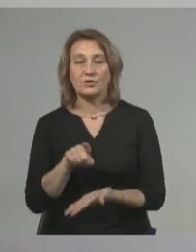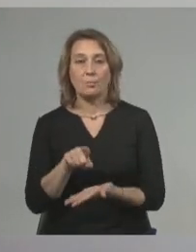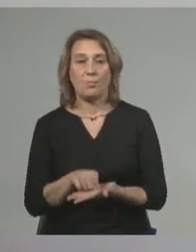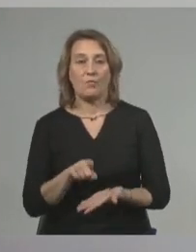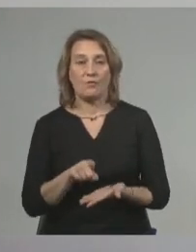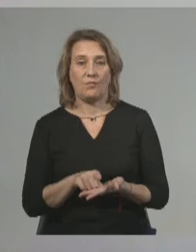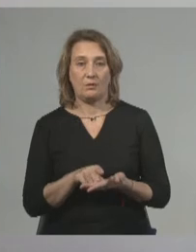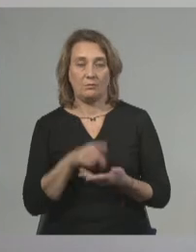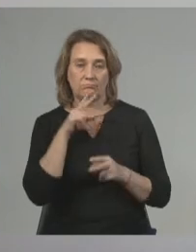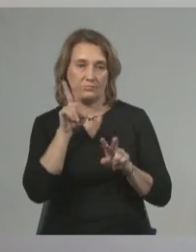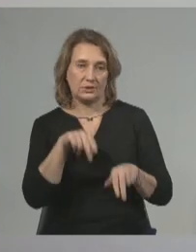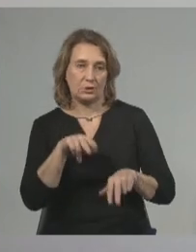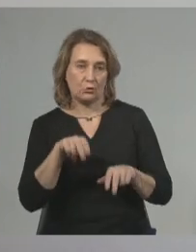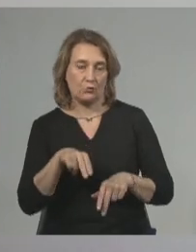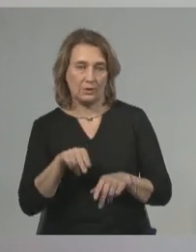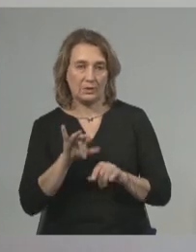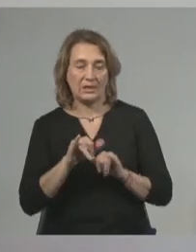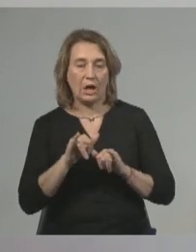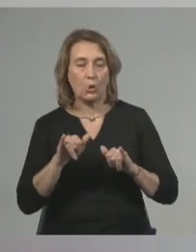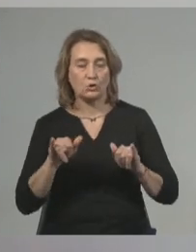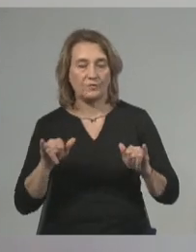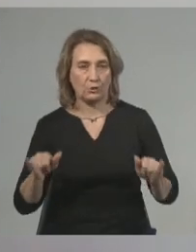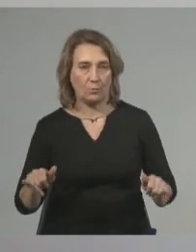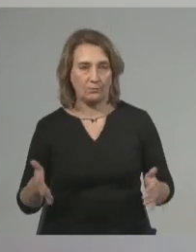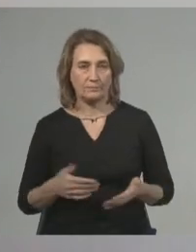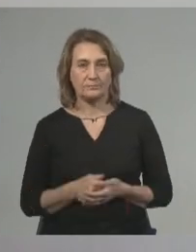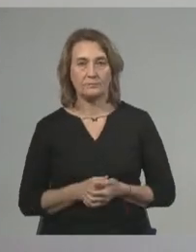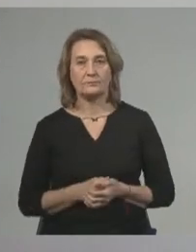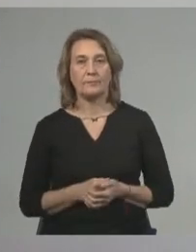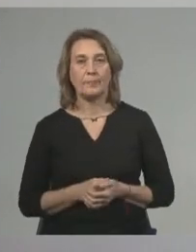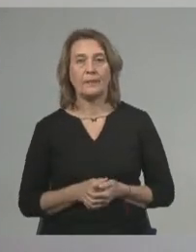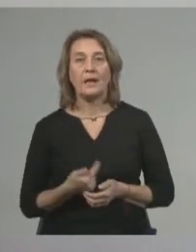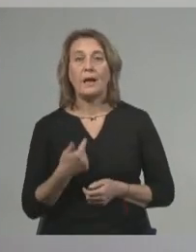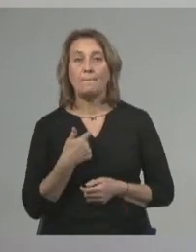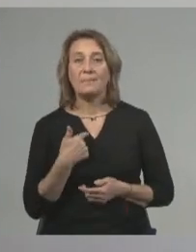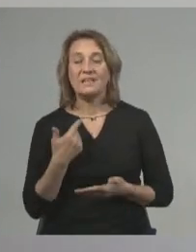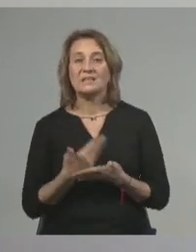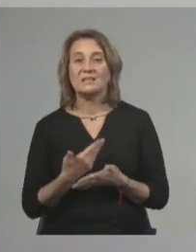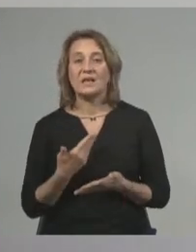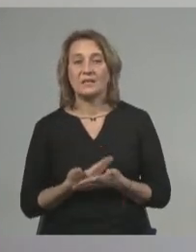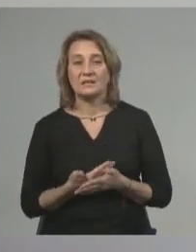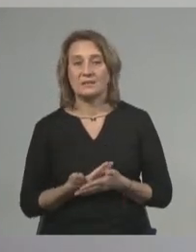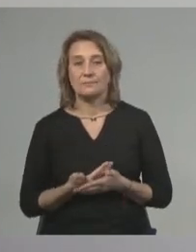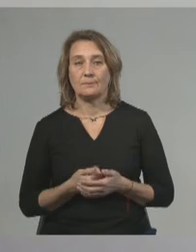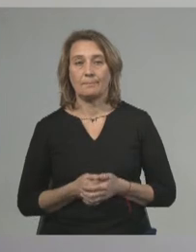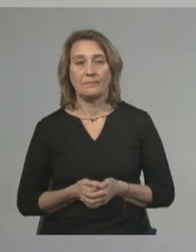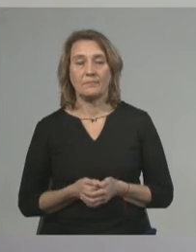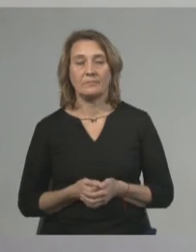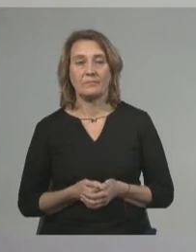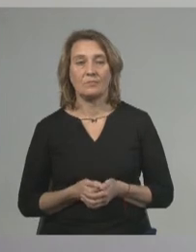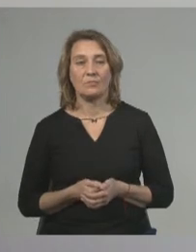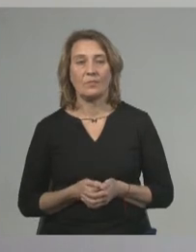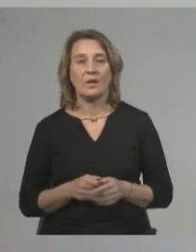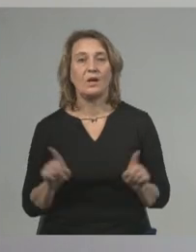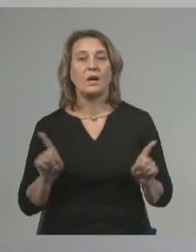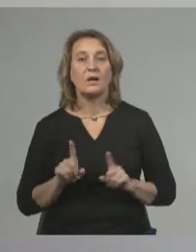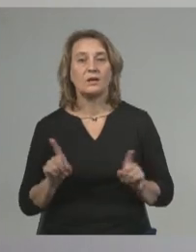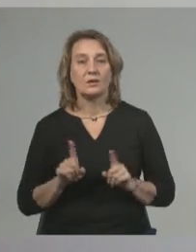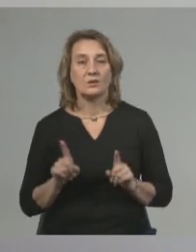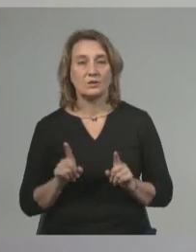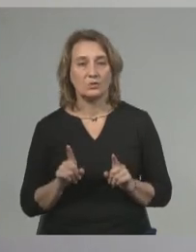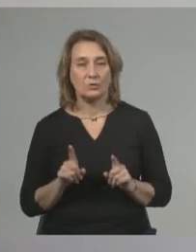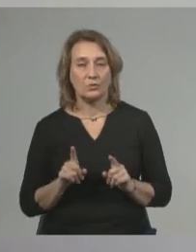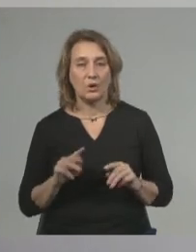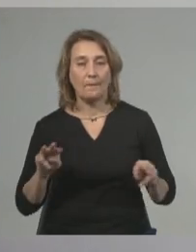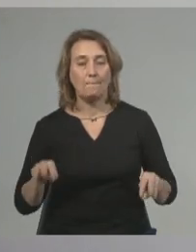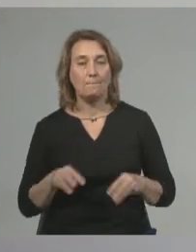little has been done against that i think that ultimately in the same way that media outlets need to organize around these issues